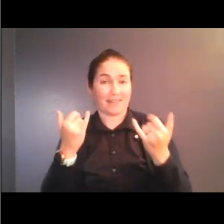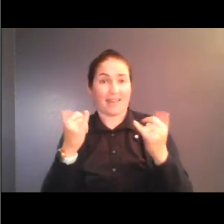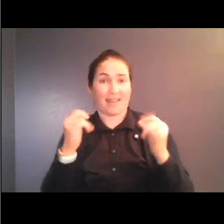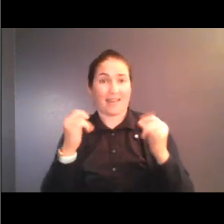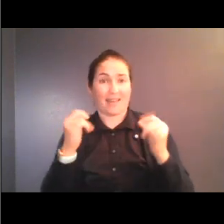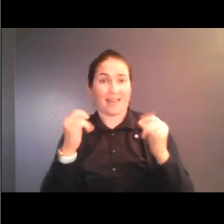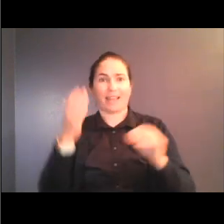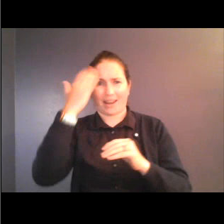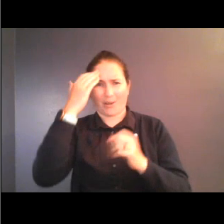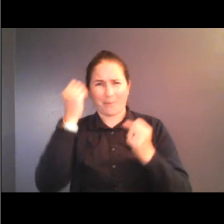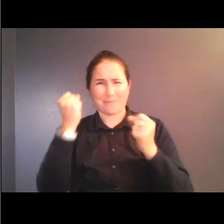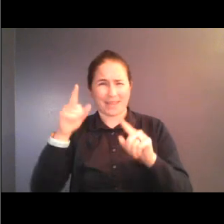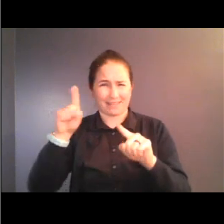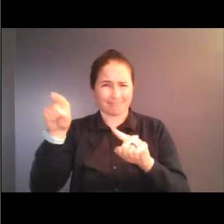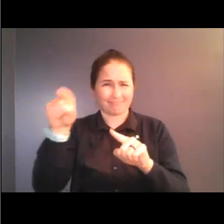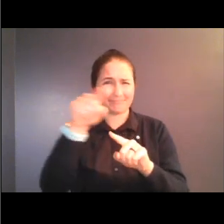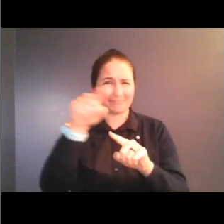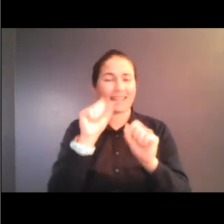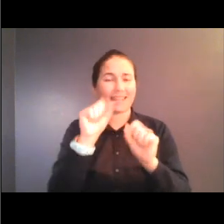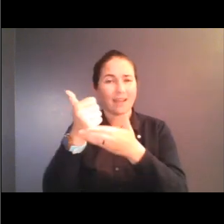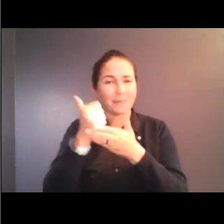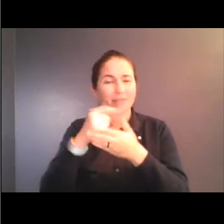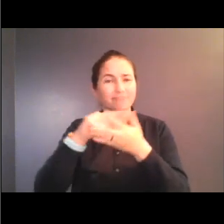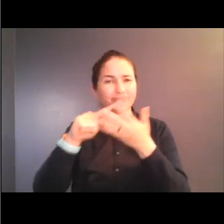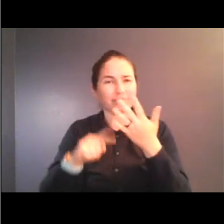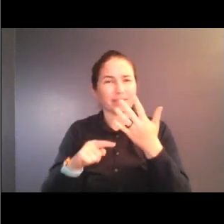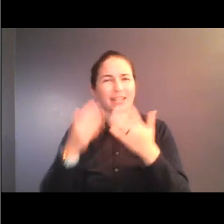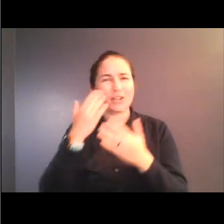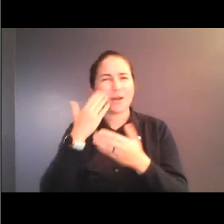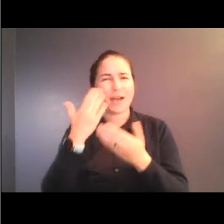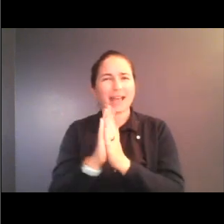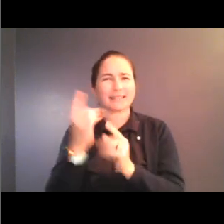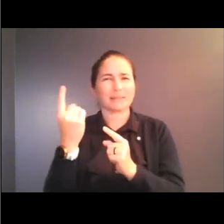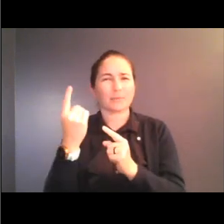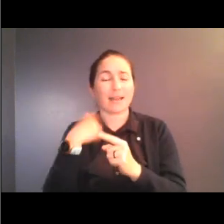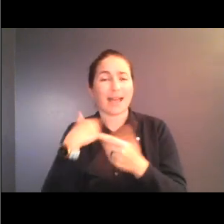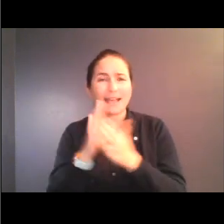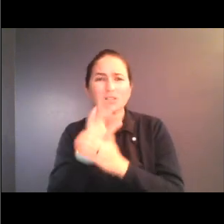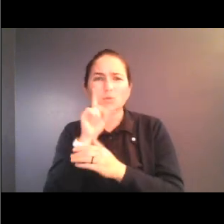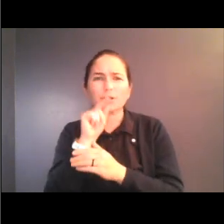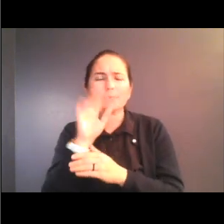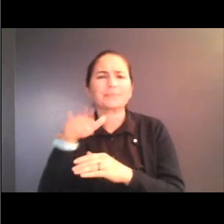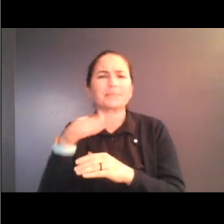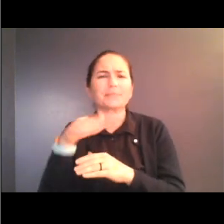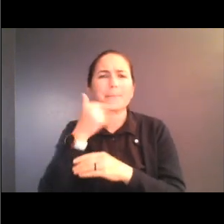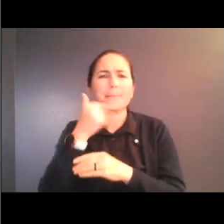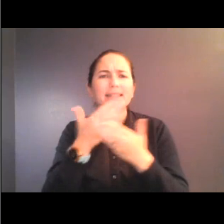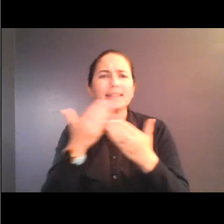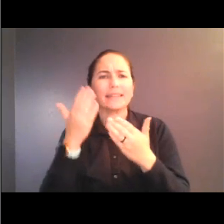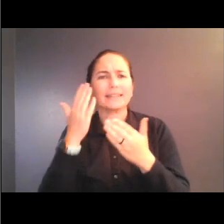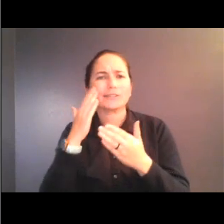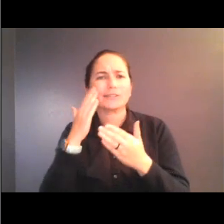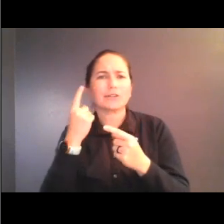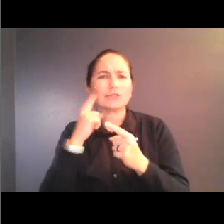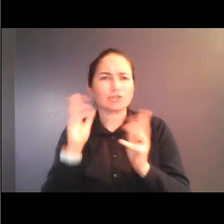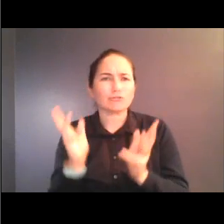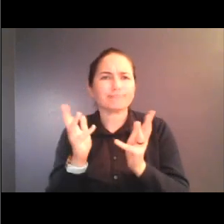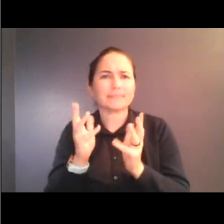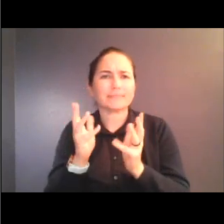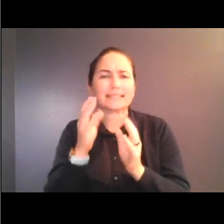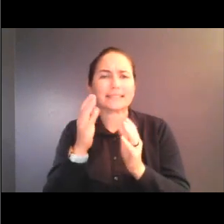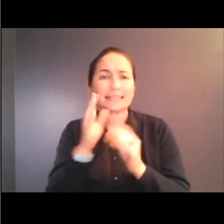know so many sociolinguists who can point me to things. I asked someone like, I asked Twitter, what's the best thing to elicit speech? And, you know, I get all